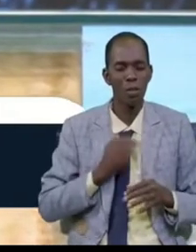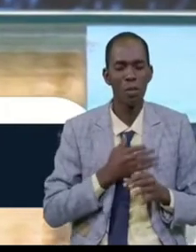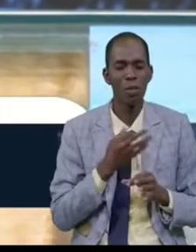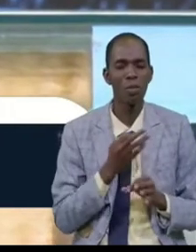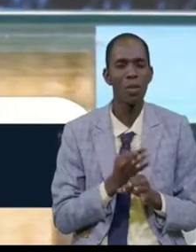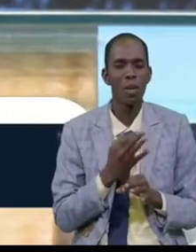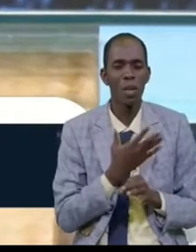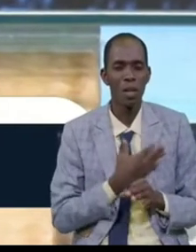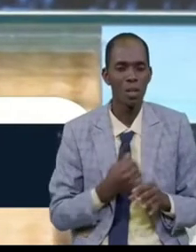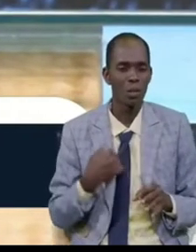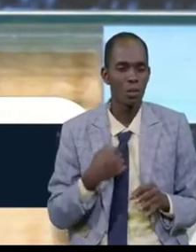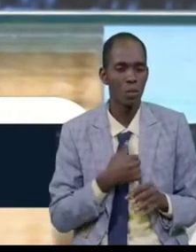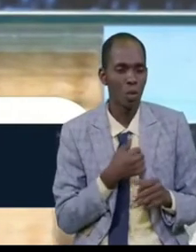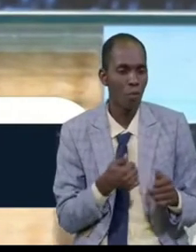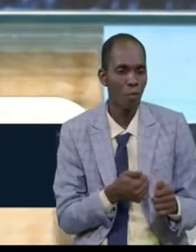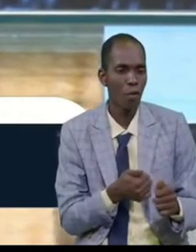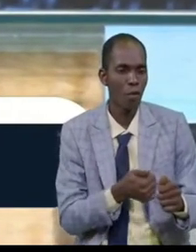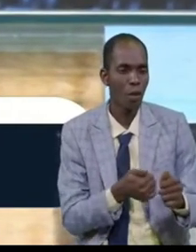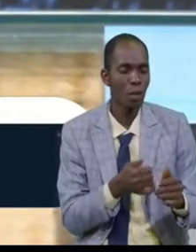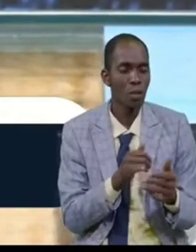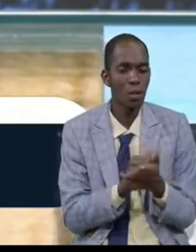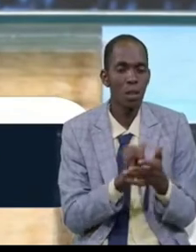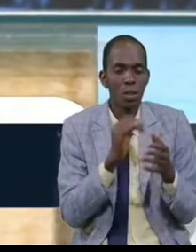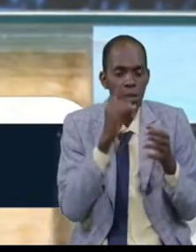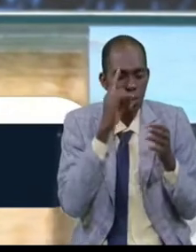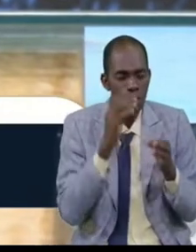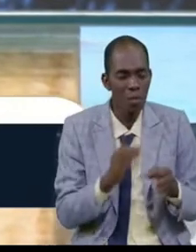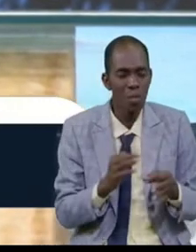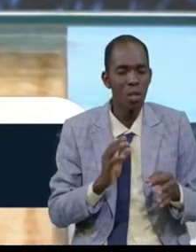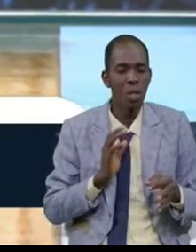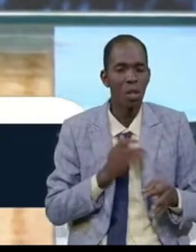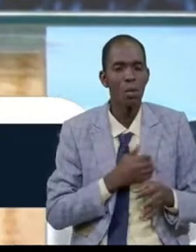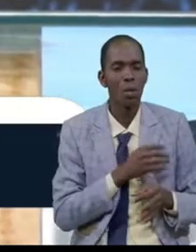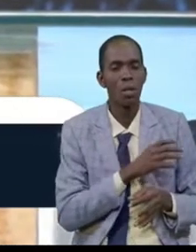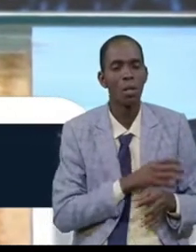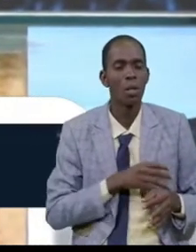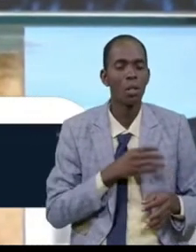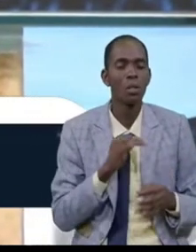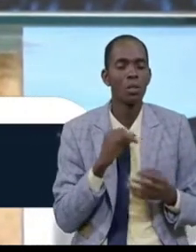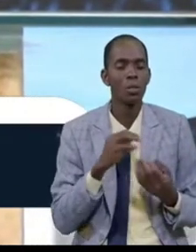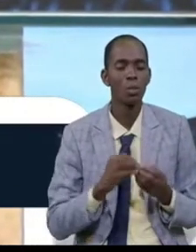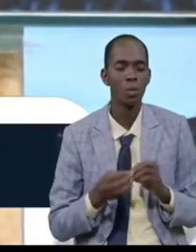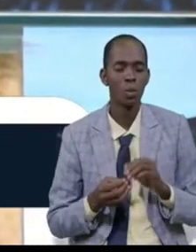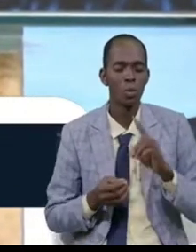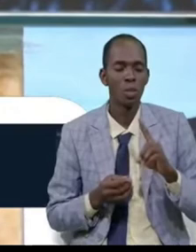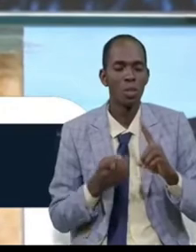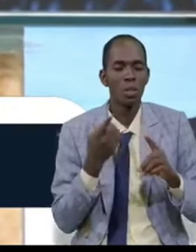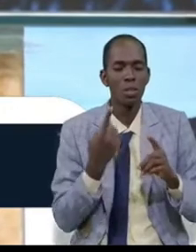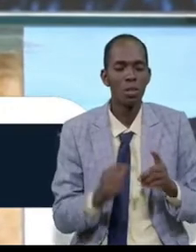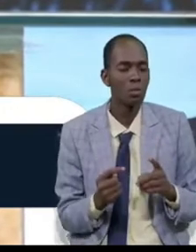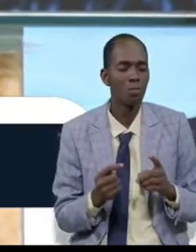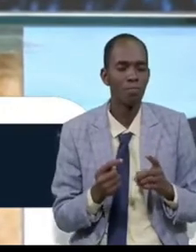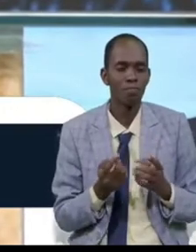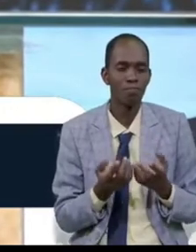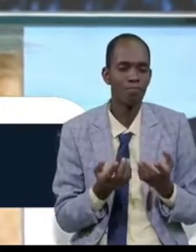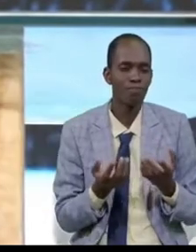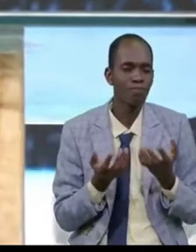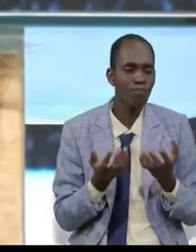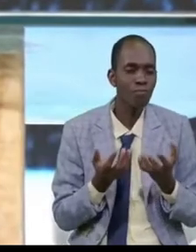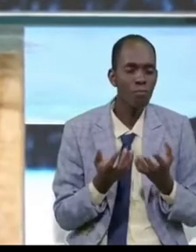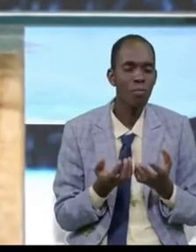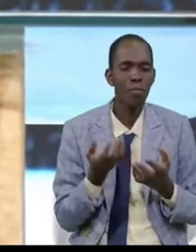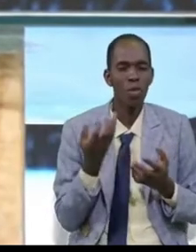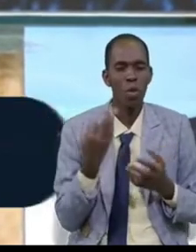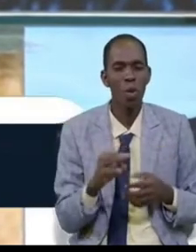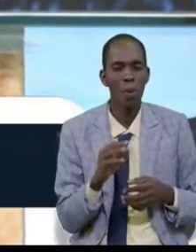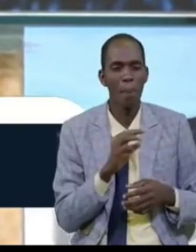him, and that determines our character. Look at number one, the compassion of members towards